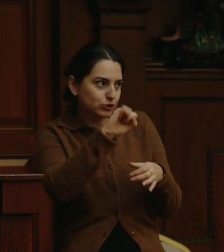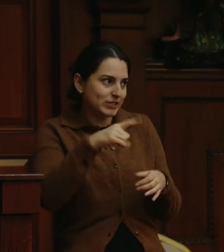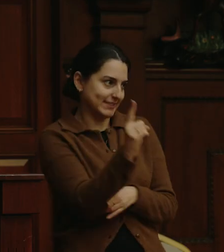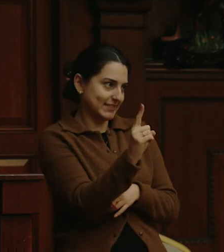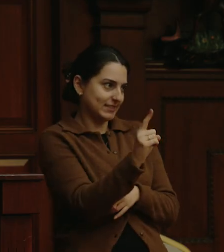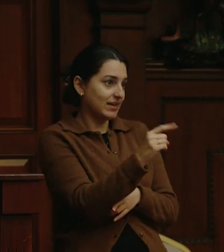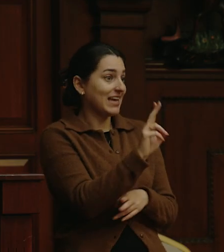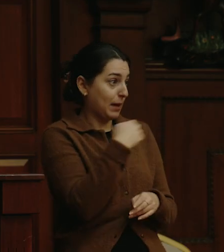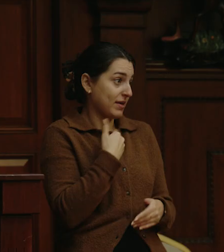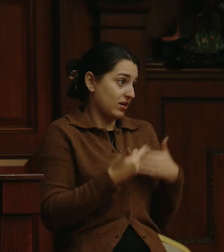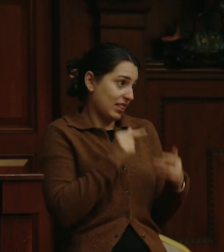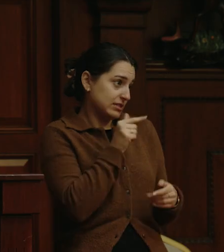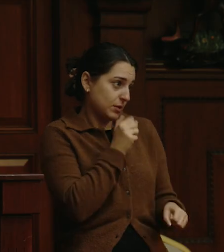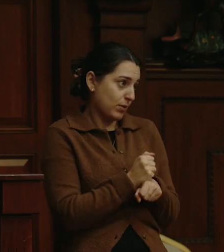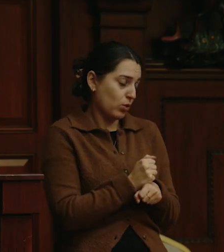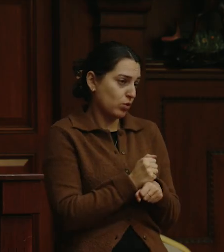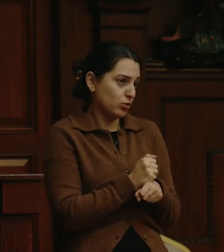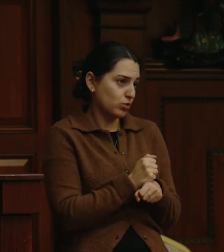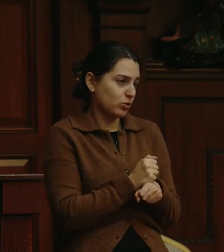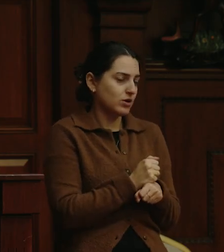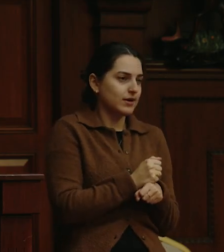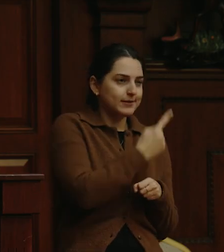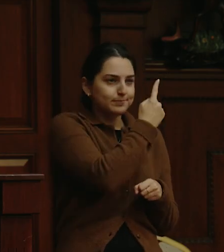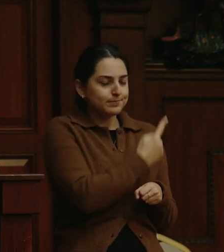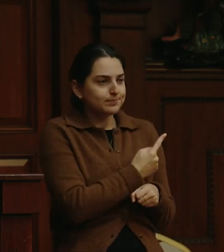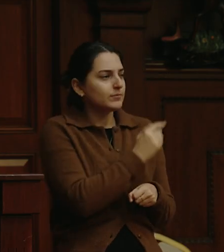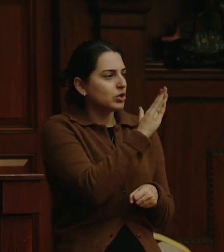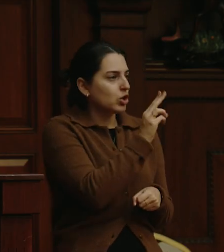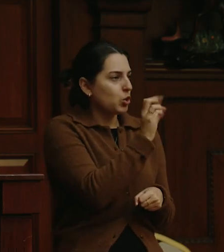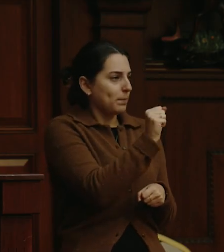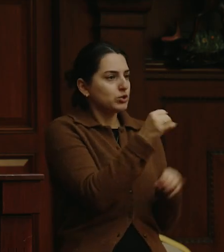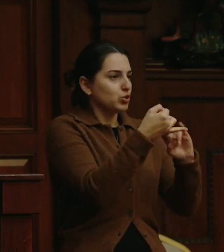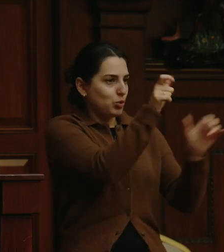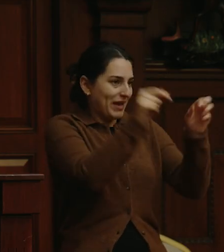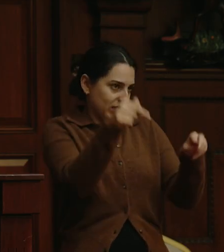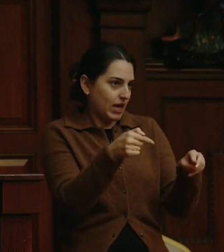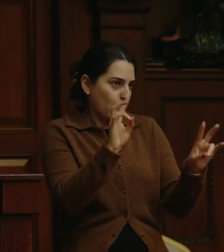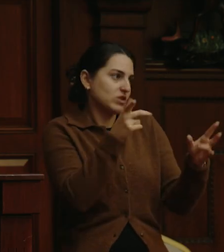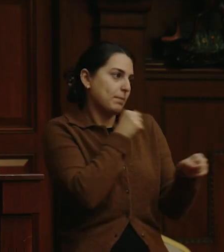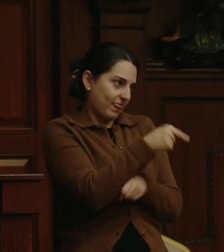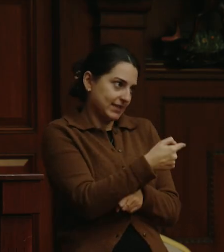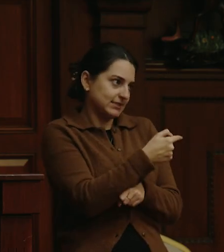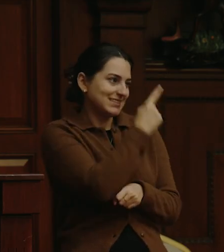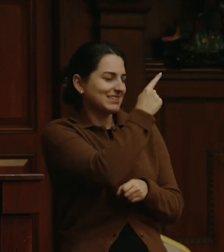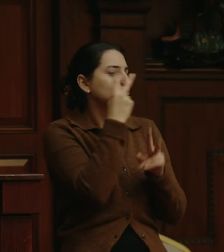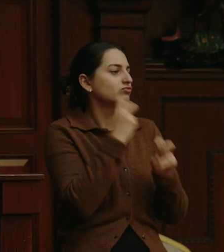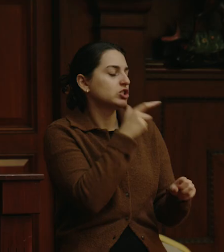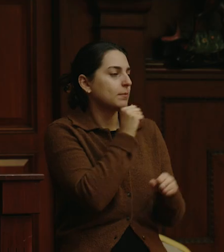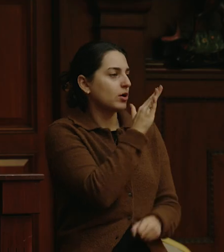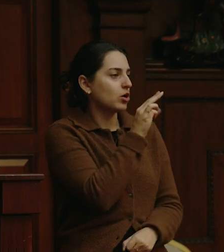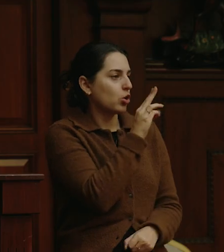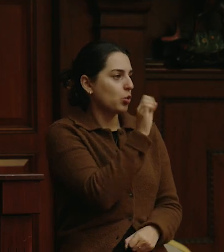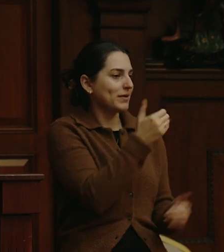if you allow me the liberty to send some messages via the lupus patients. So this was a study comparing